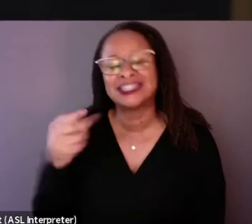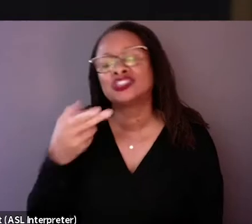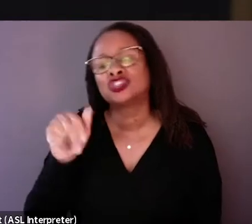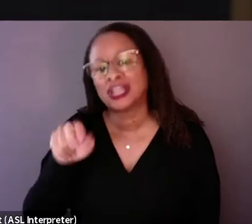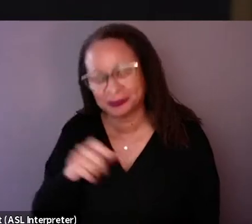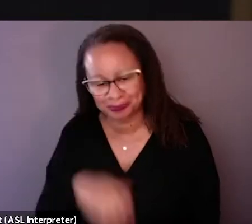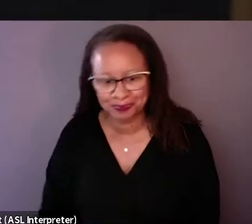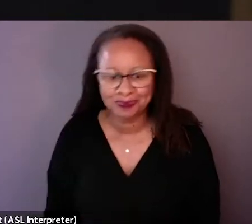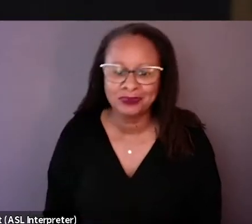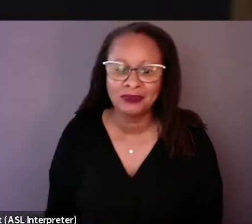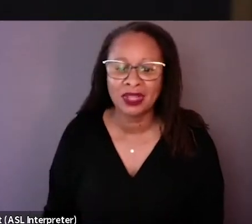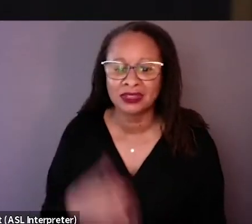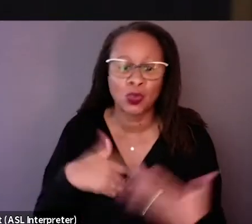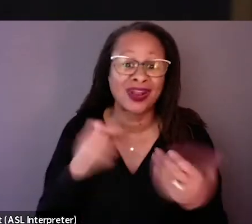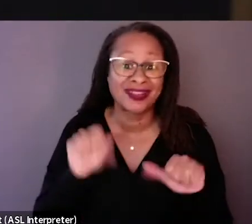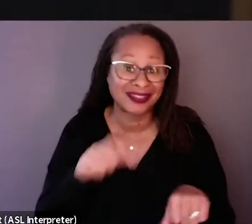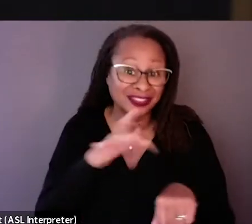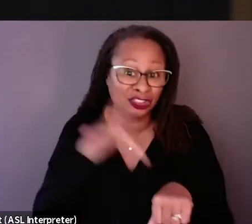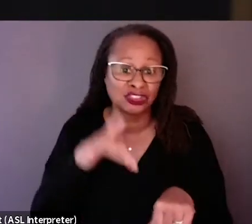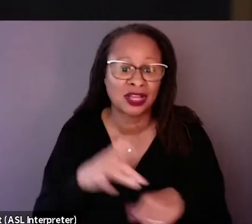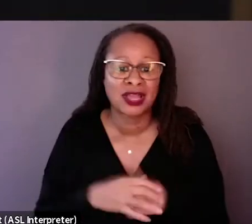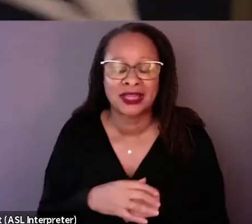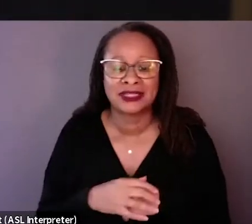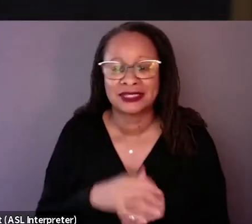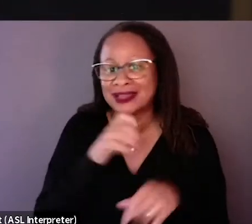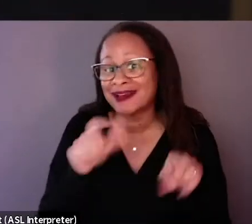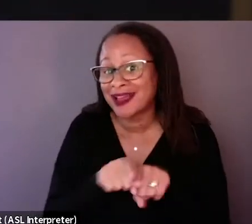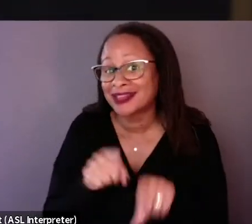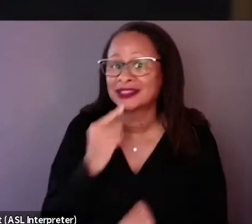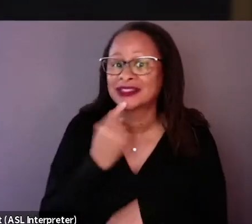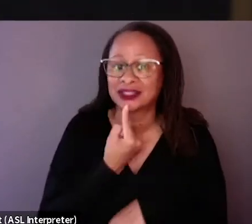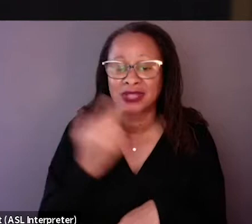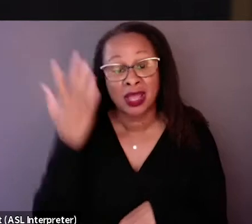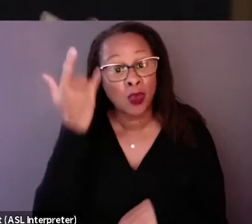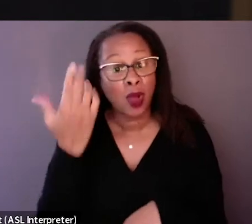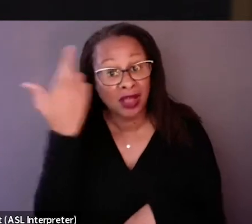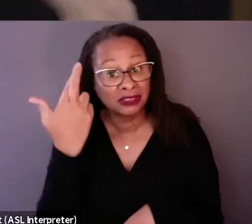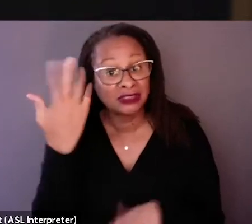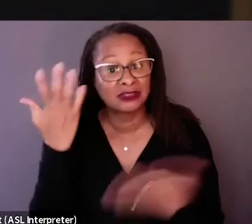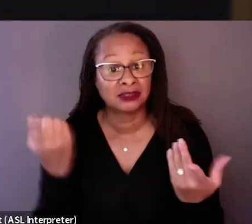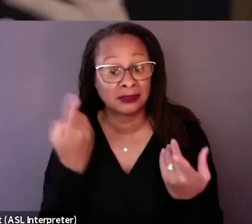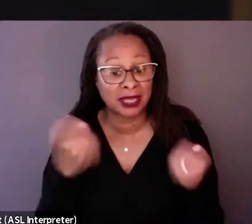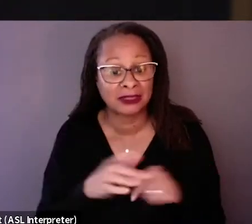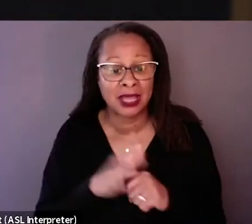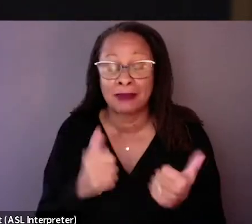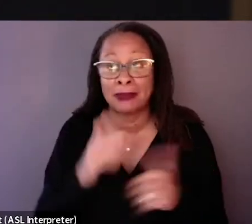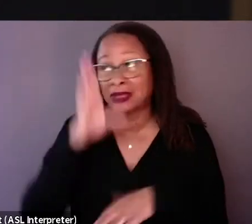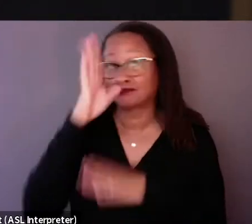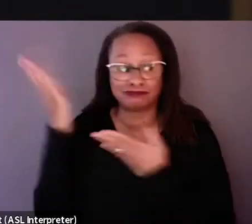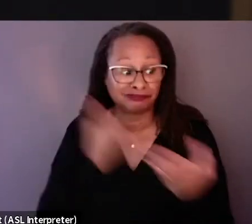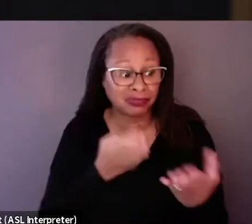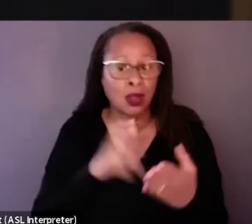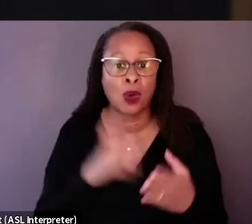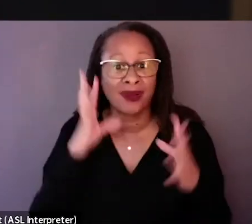the truth that I'm able to touch is that it's mysterious, and the reason why something happens may be ordained or destined or